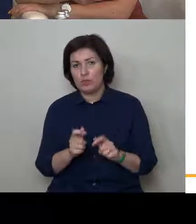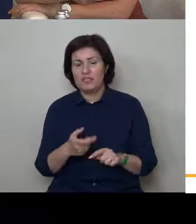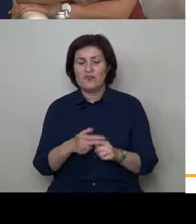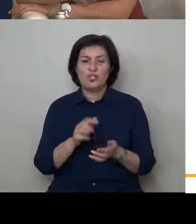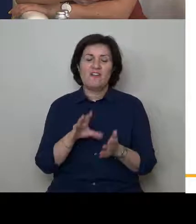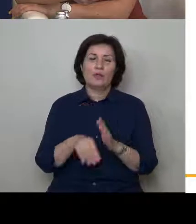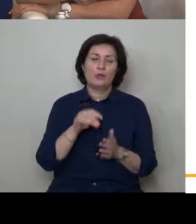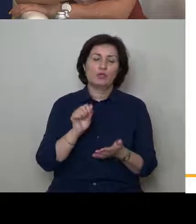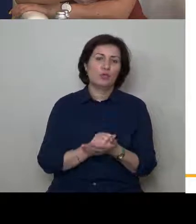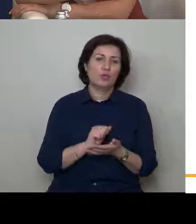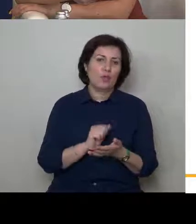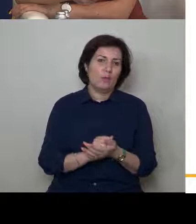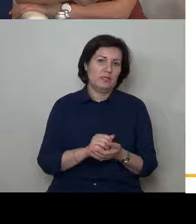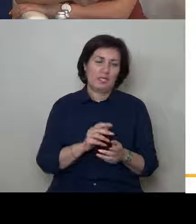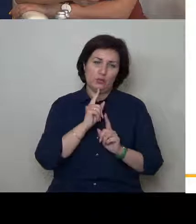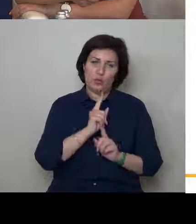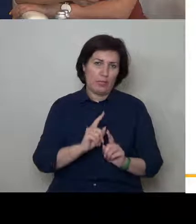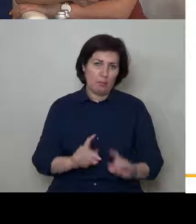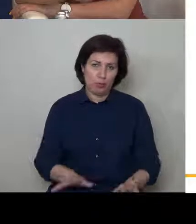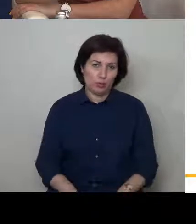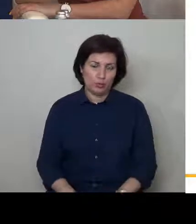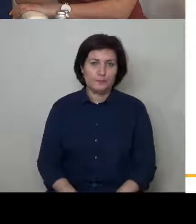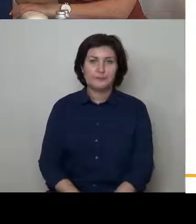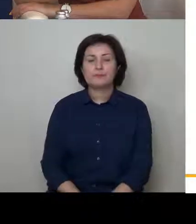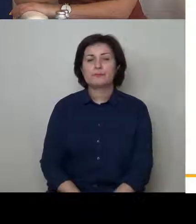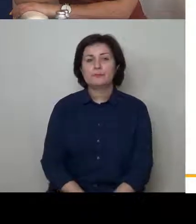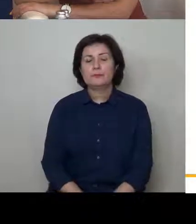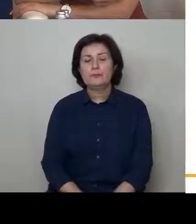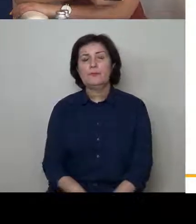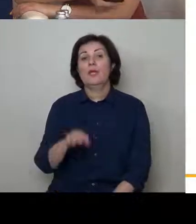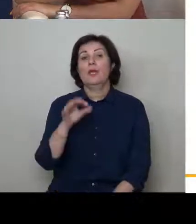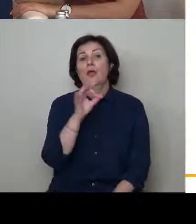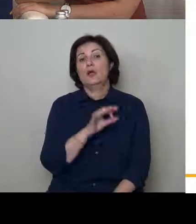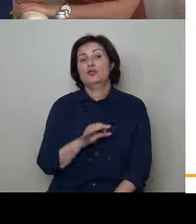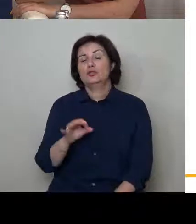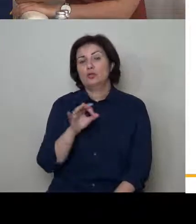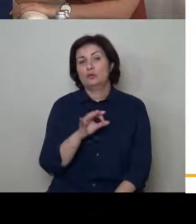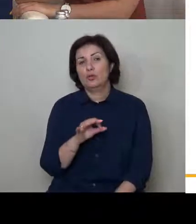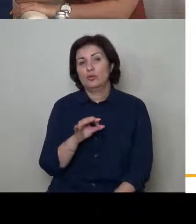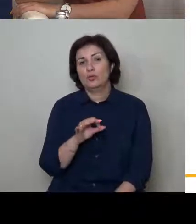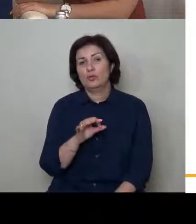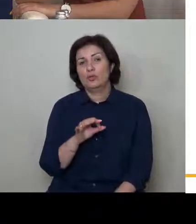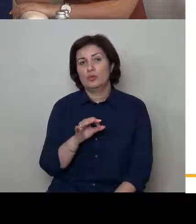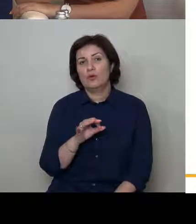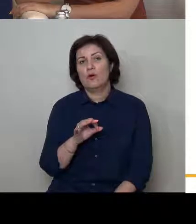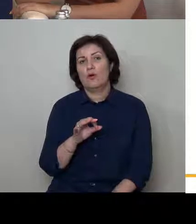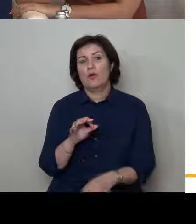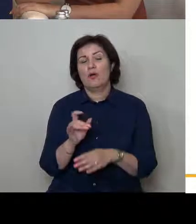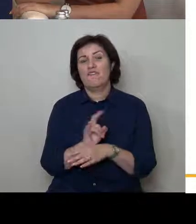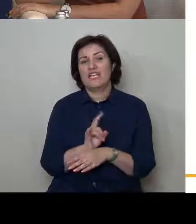preserve, so it would not be considered election-related documentation.